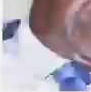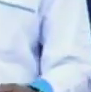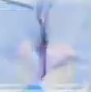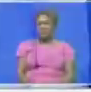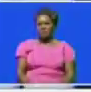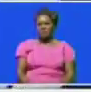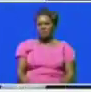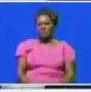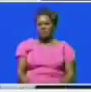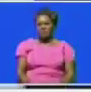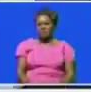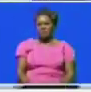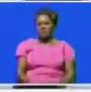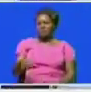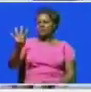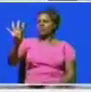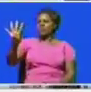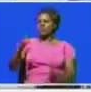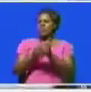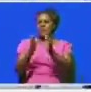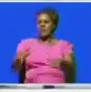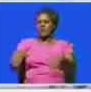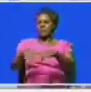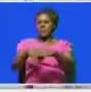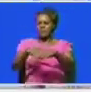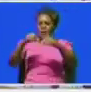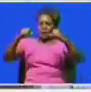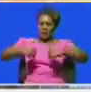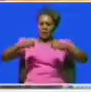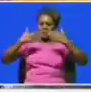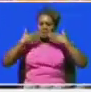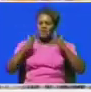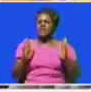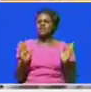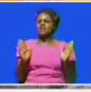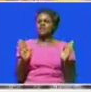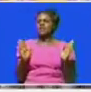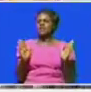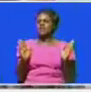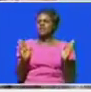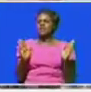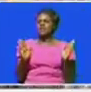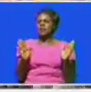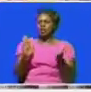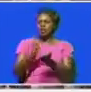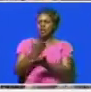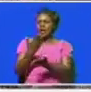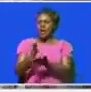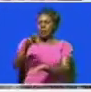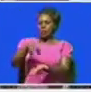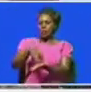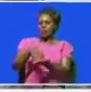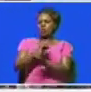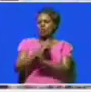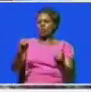struggles. Despite the four principals and members agreeing unanimously that there'll be no sharing of positions